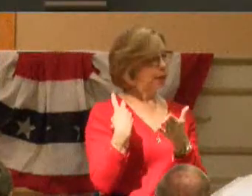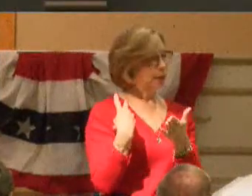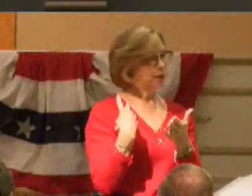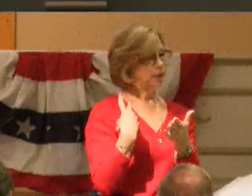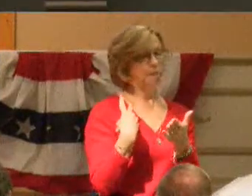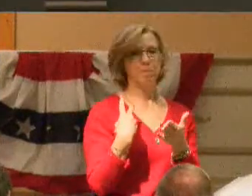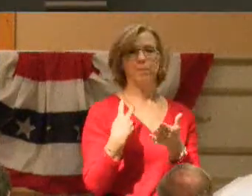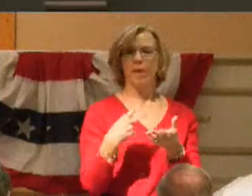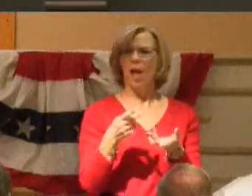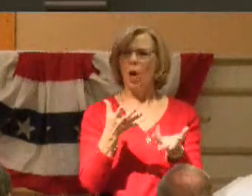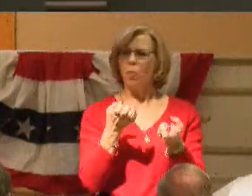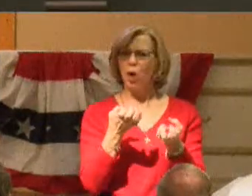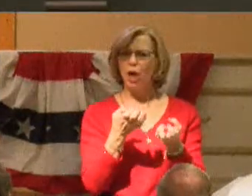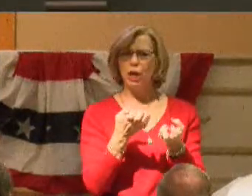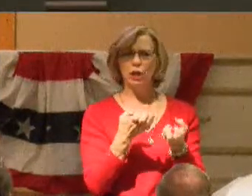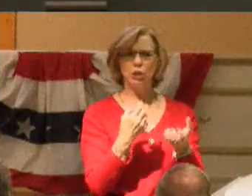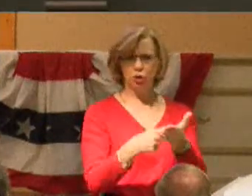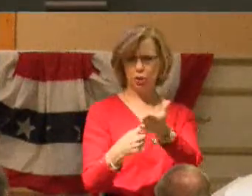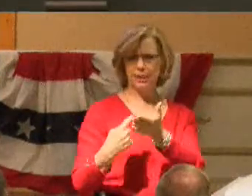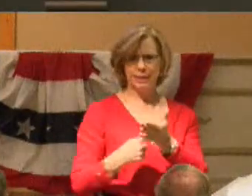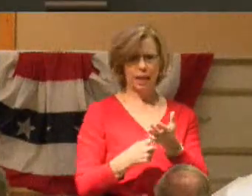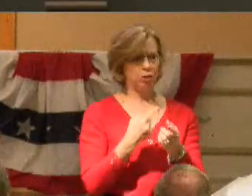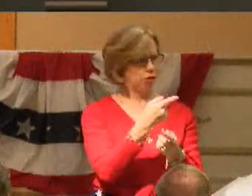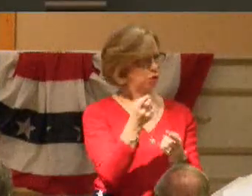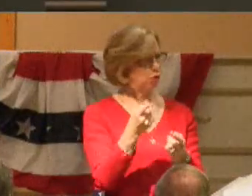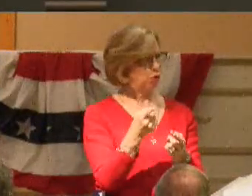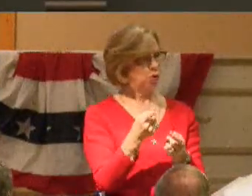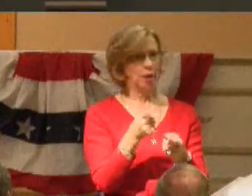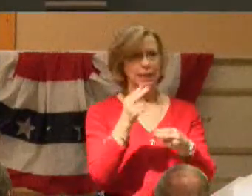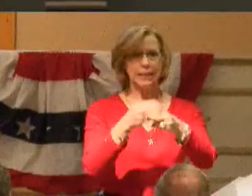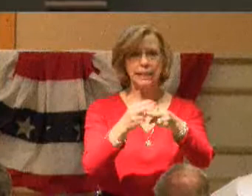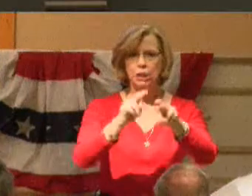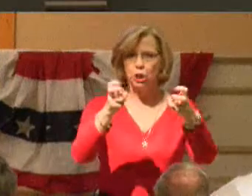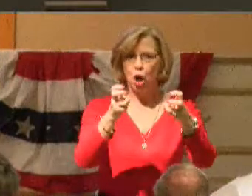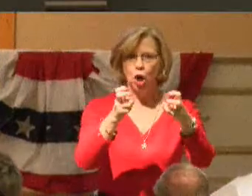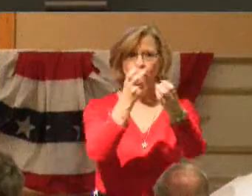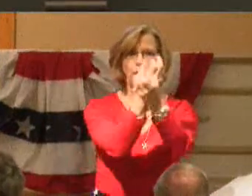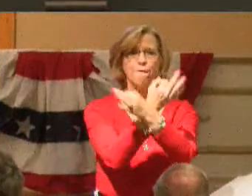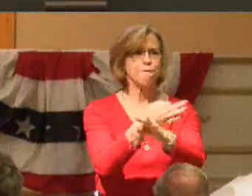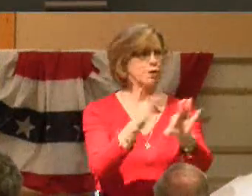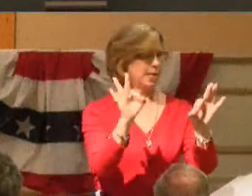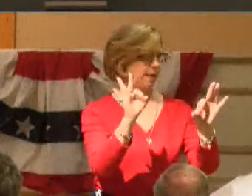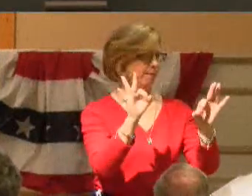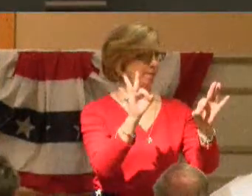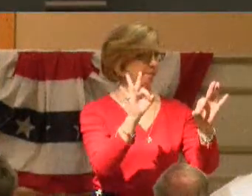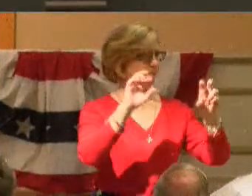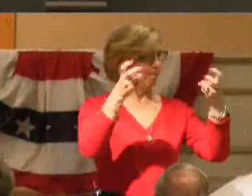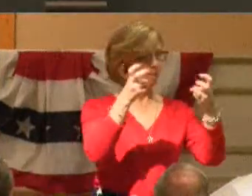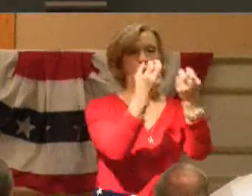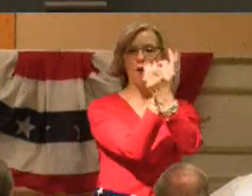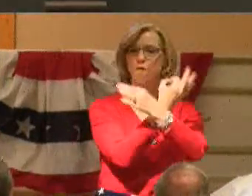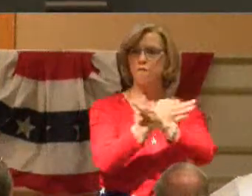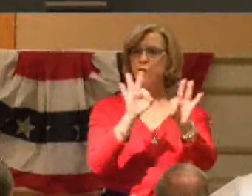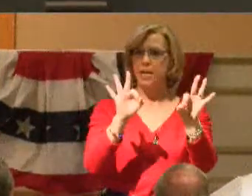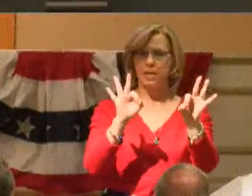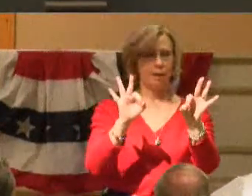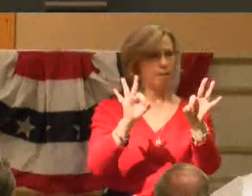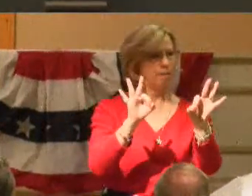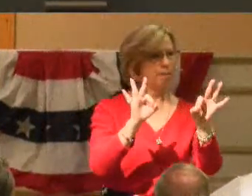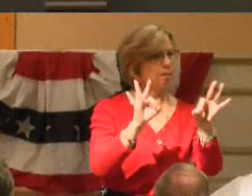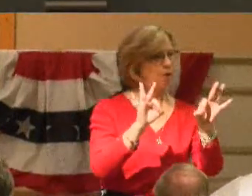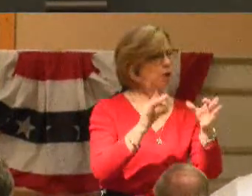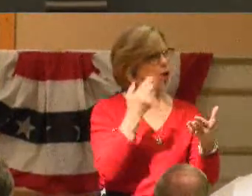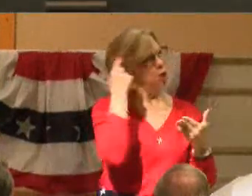I want to speak to you today about a subject called freedom. Simply freedom. But you might think I would start with the